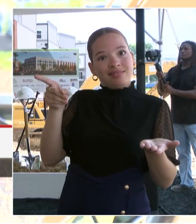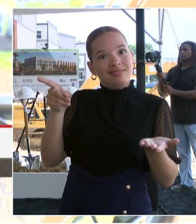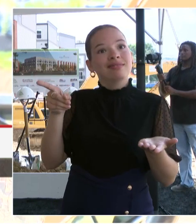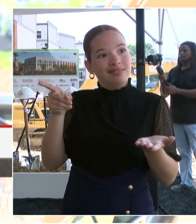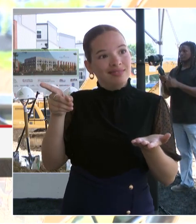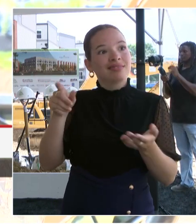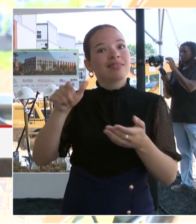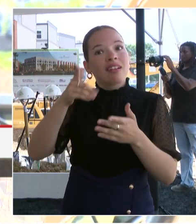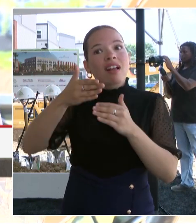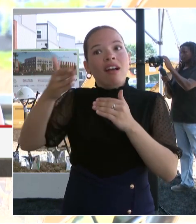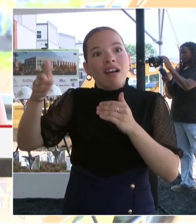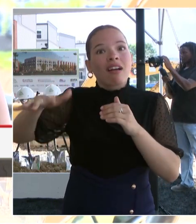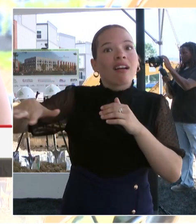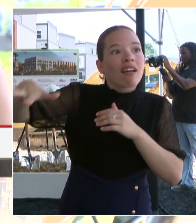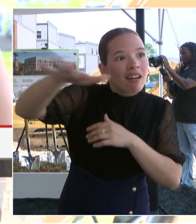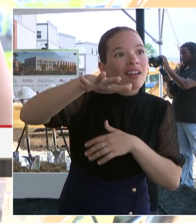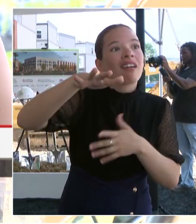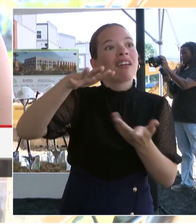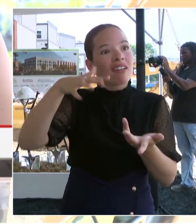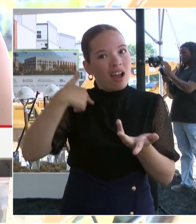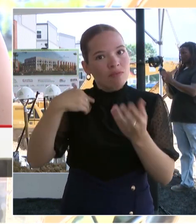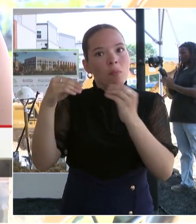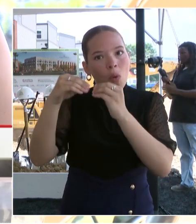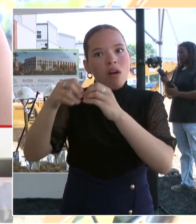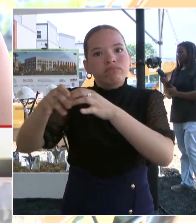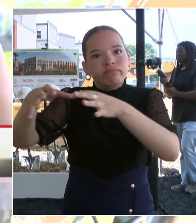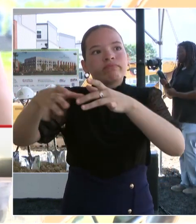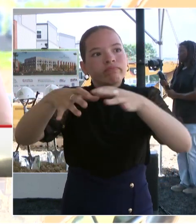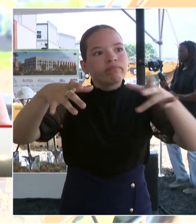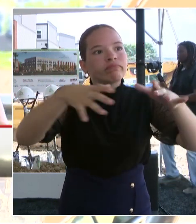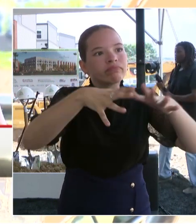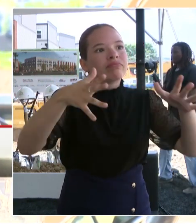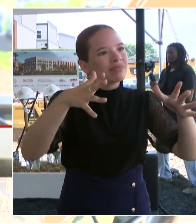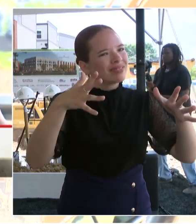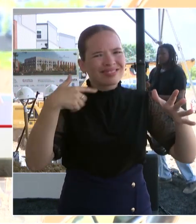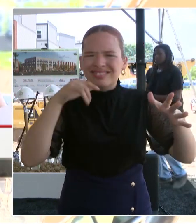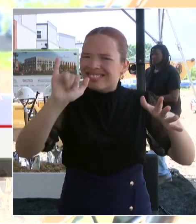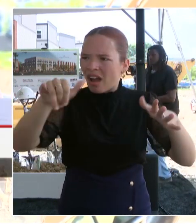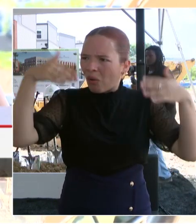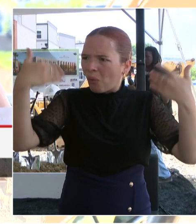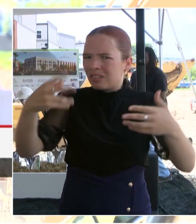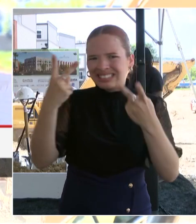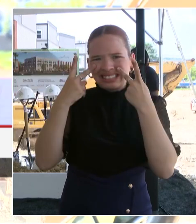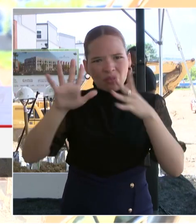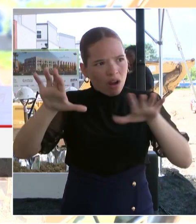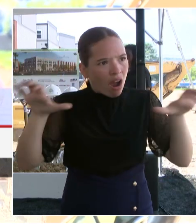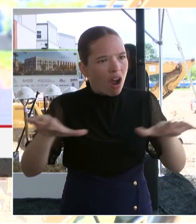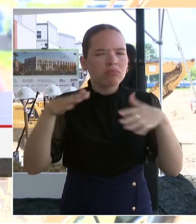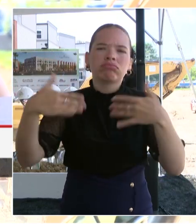lot to deliver for the people of Ward 4. So let's hear it for your development team.